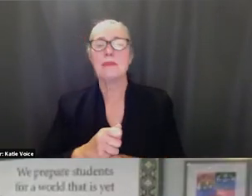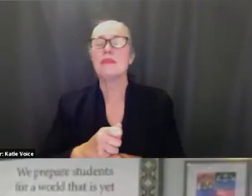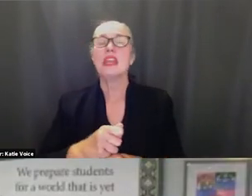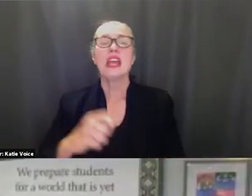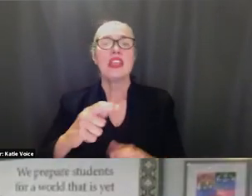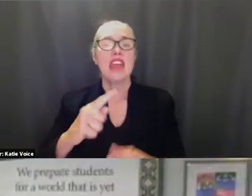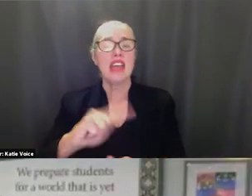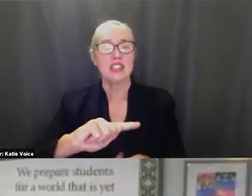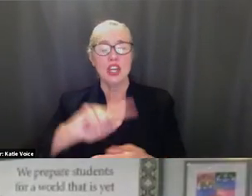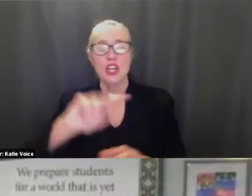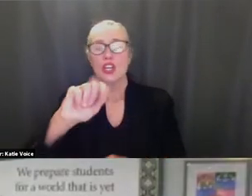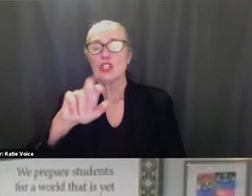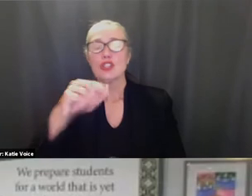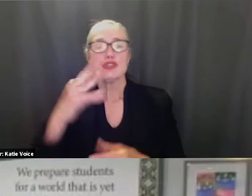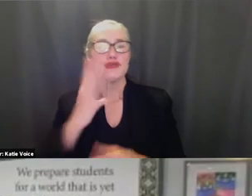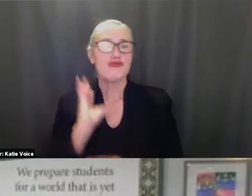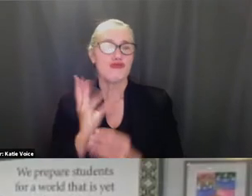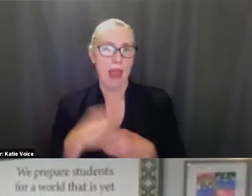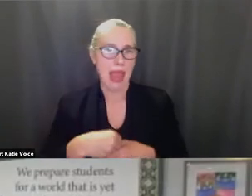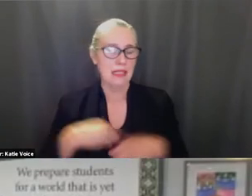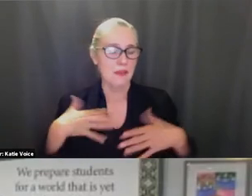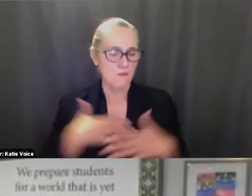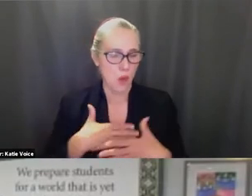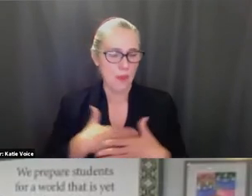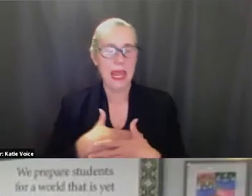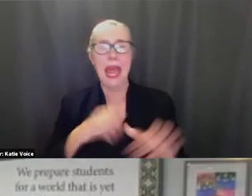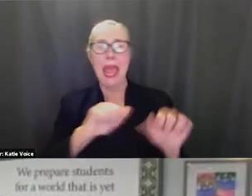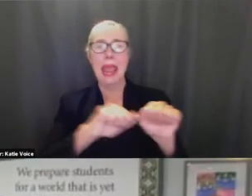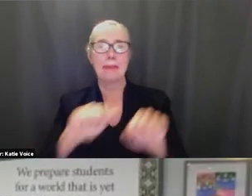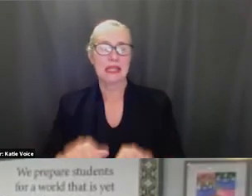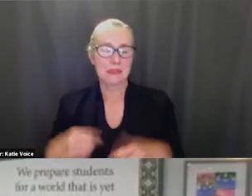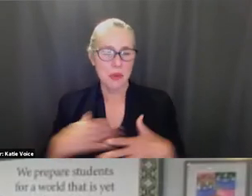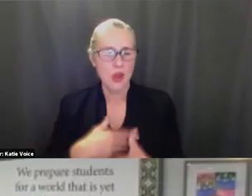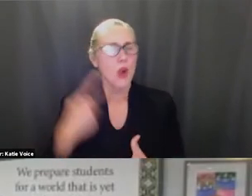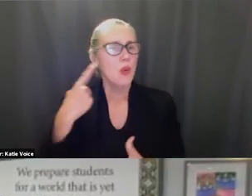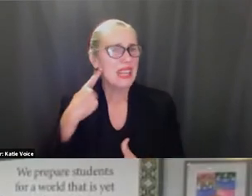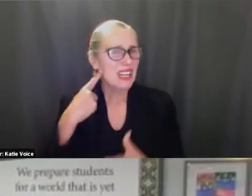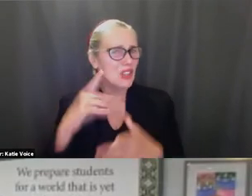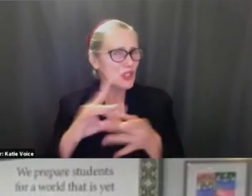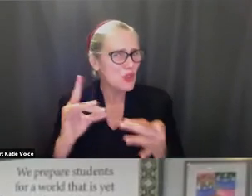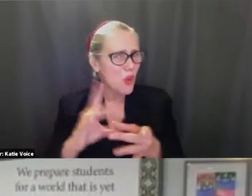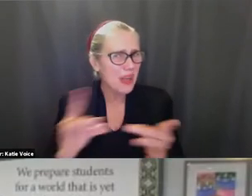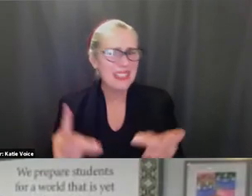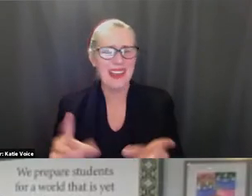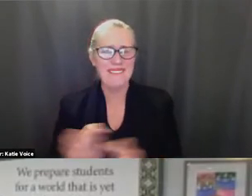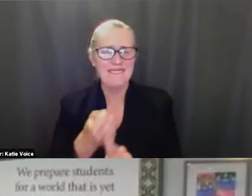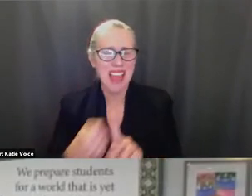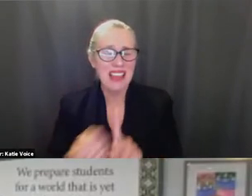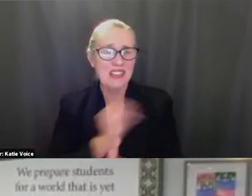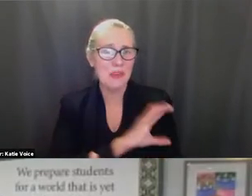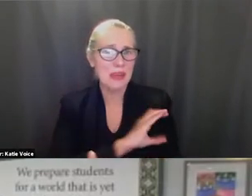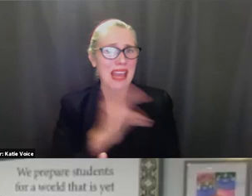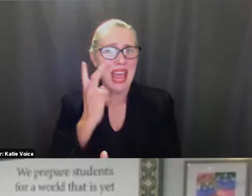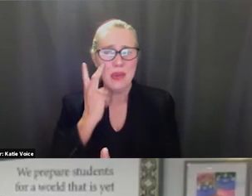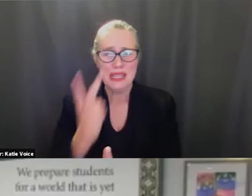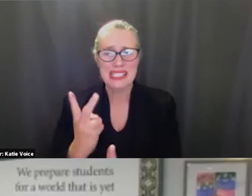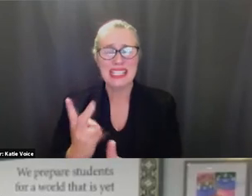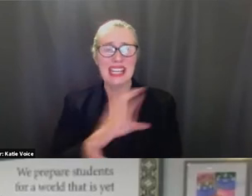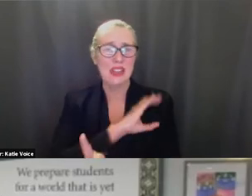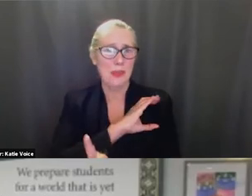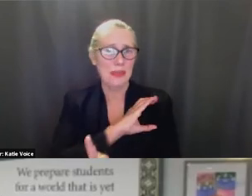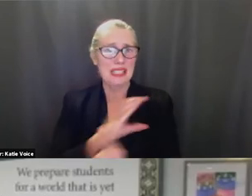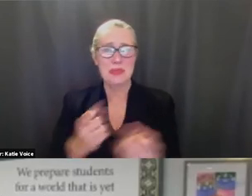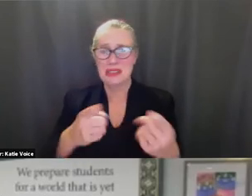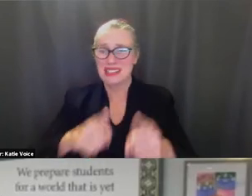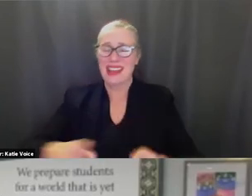system of police we continue to hear stories of police brutality and violence and we see with our own eyes the divisive and hostile effect police presence has in our